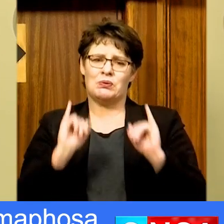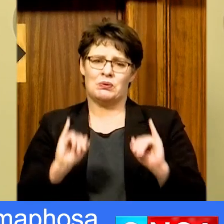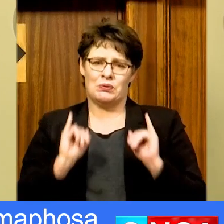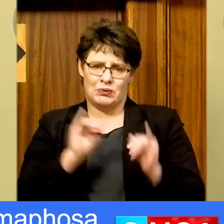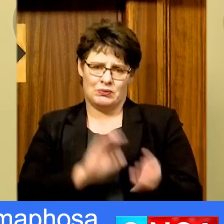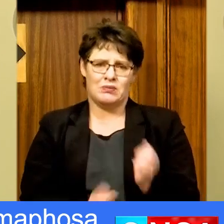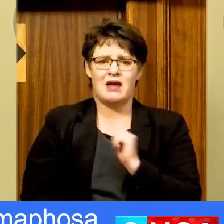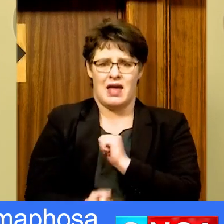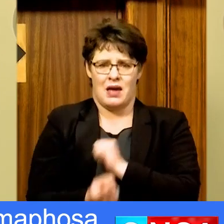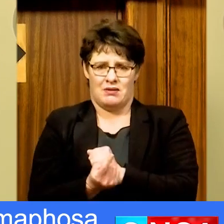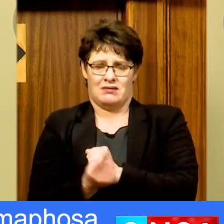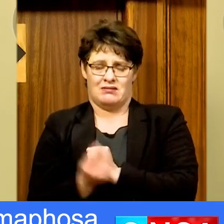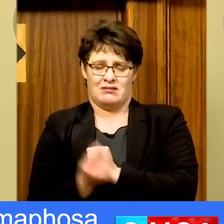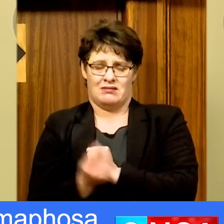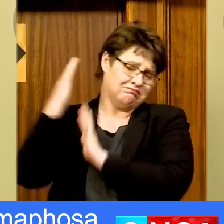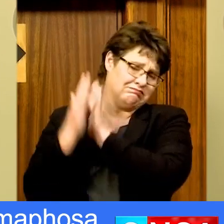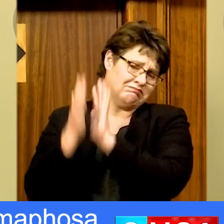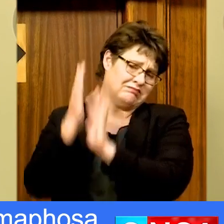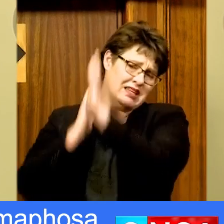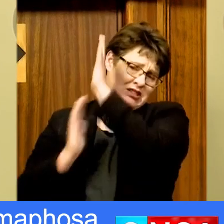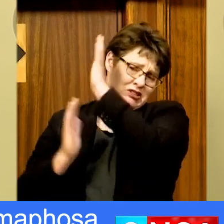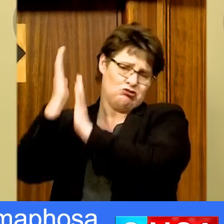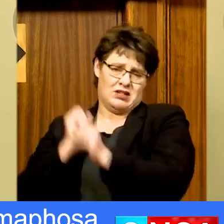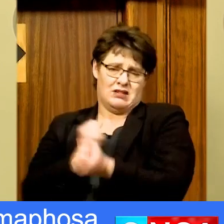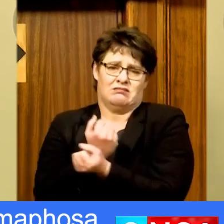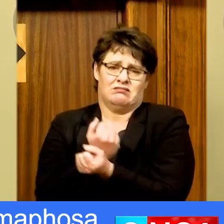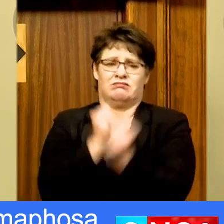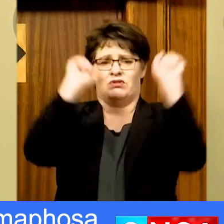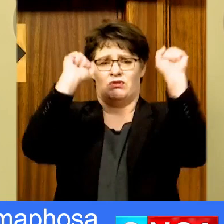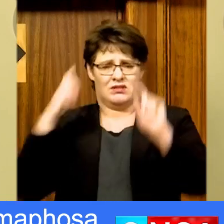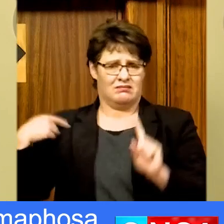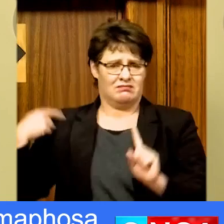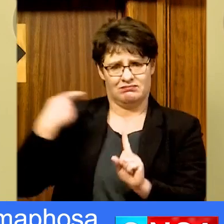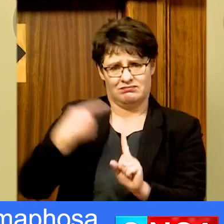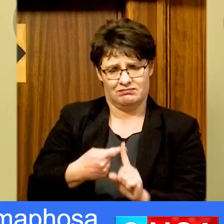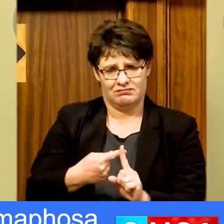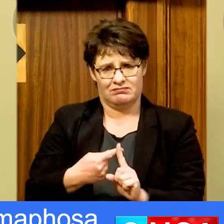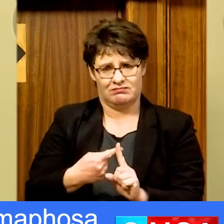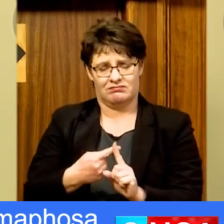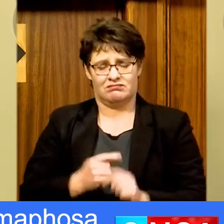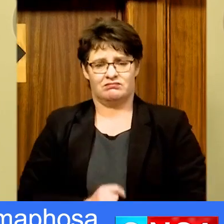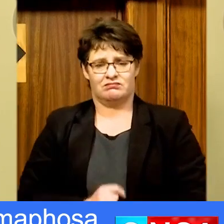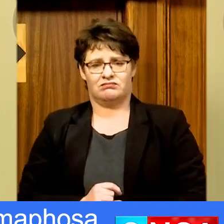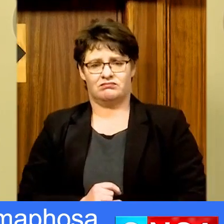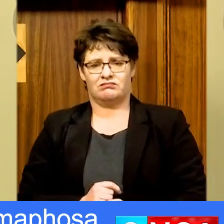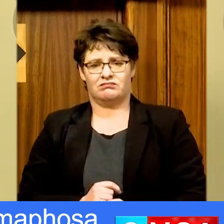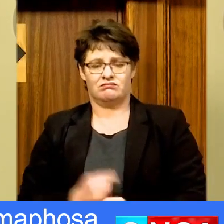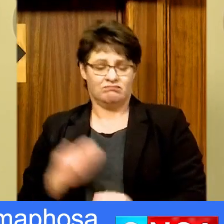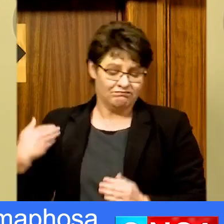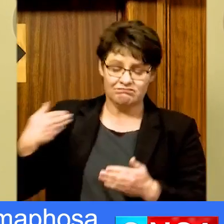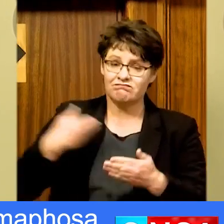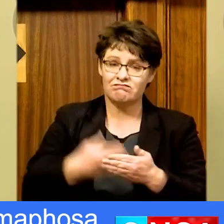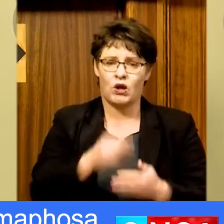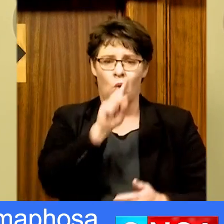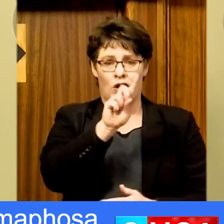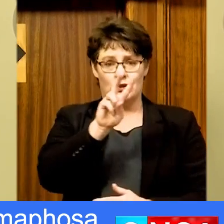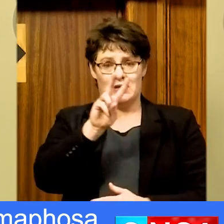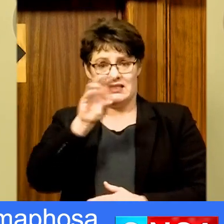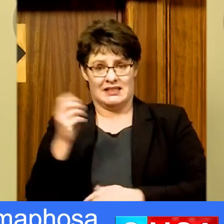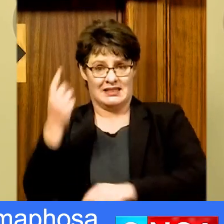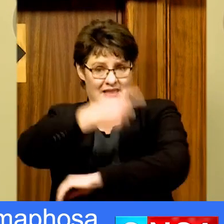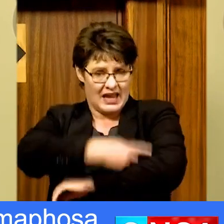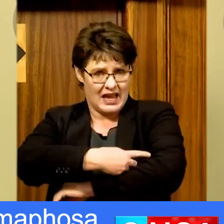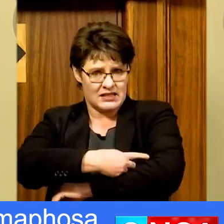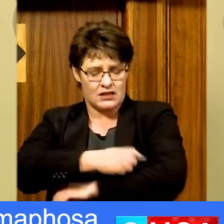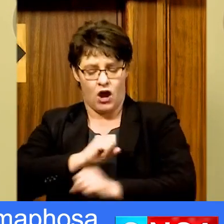history of our democracy. For more than 120 days, we have succeeded in delaying